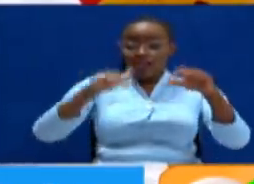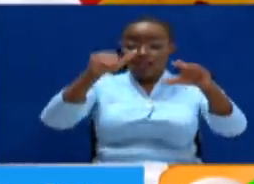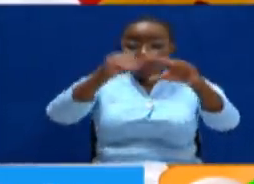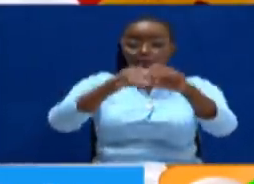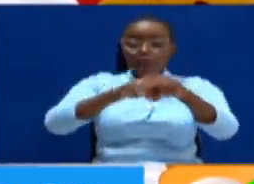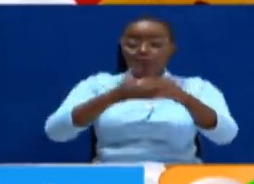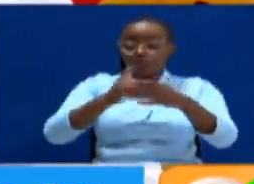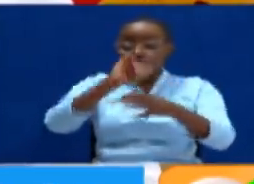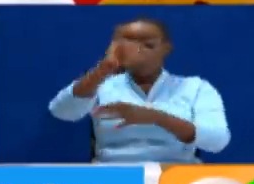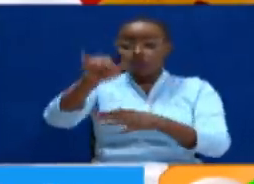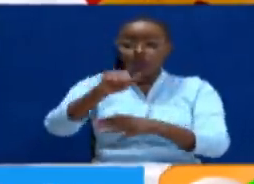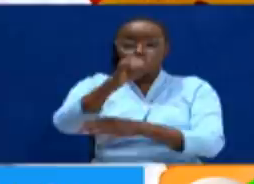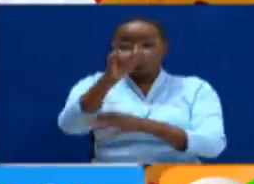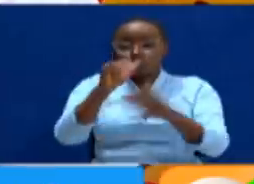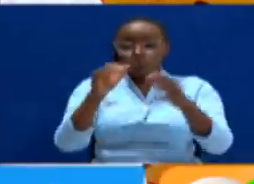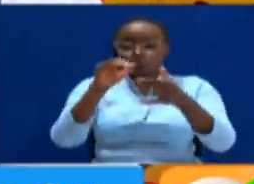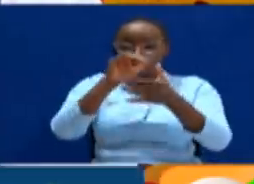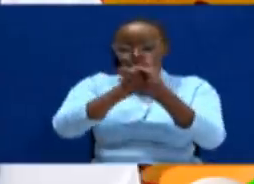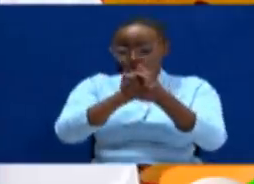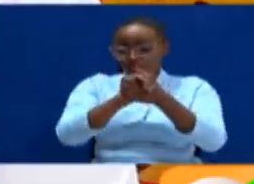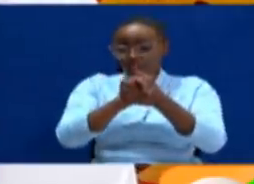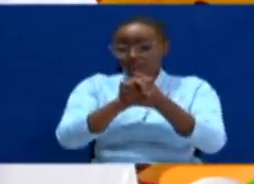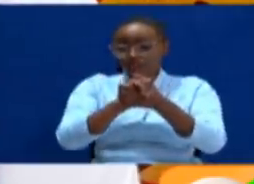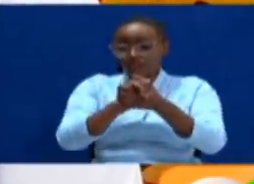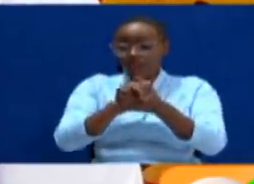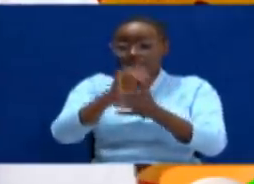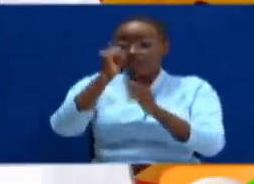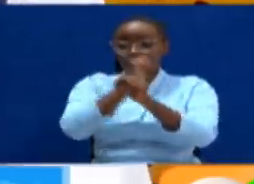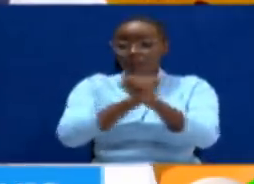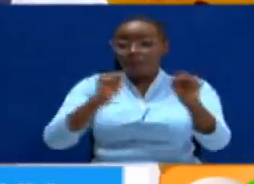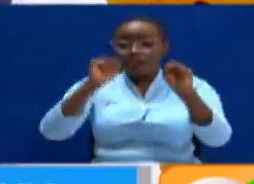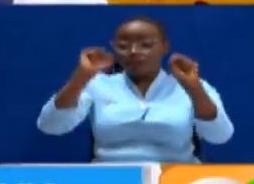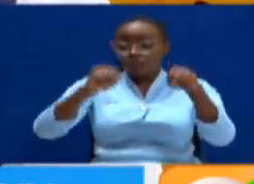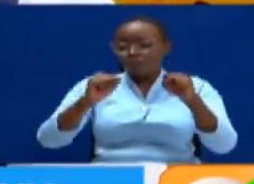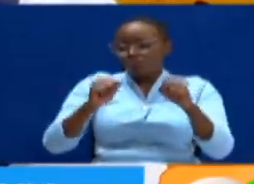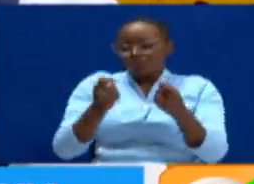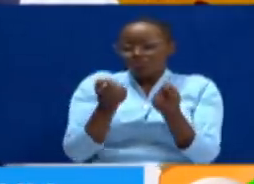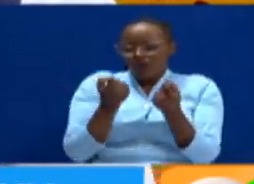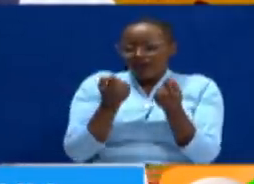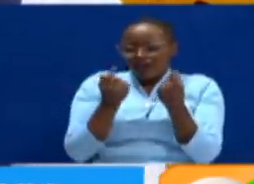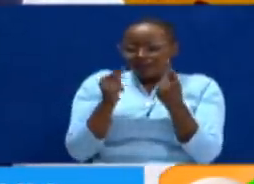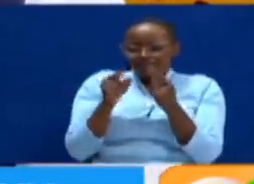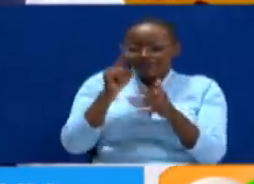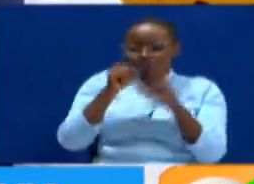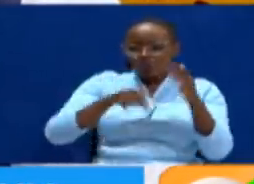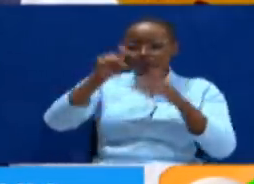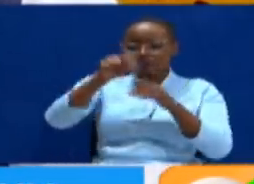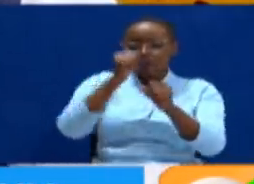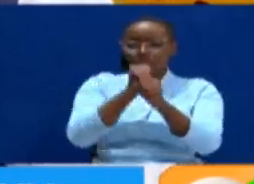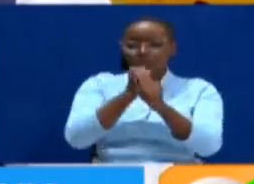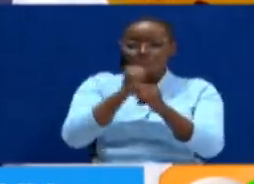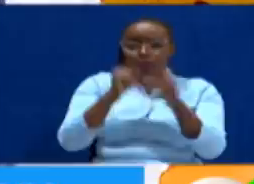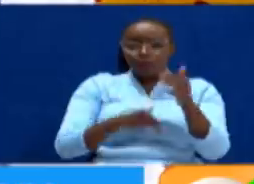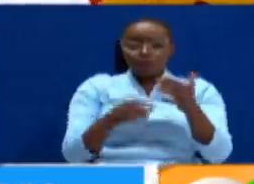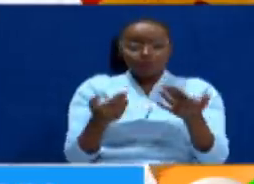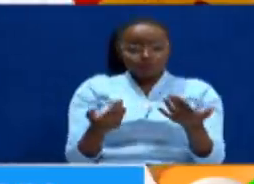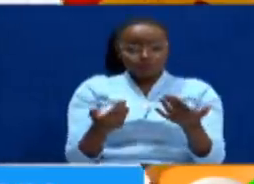of Jubilee itself. What can the president make of this? Mm-hmm. What is he supposed to convert that